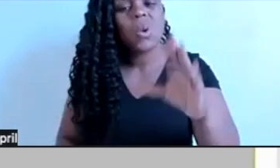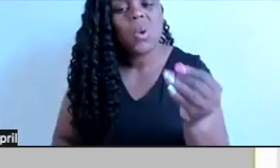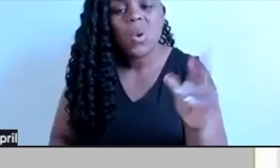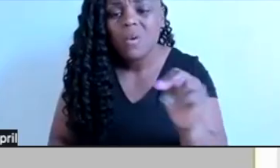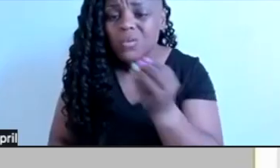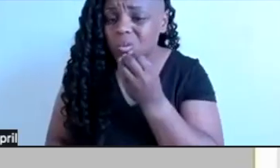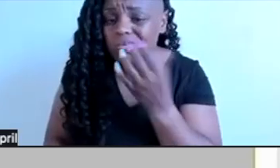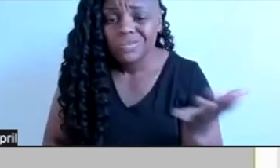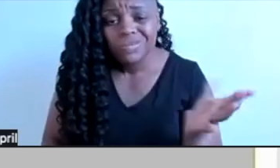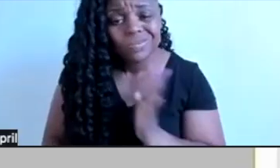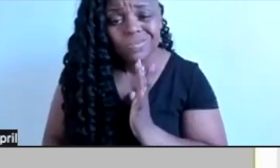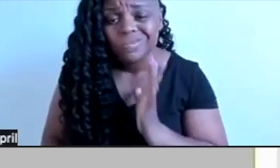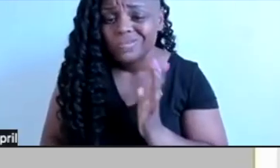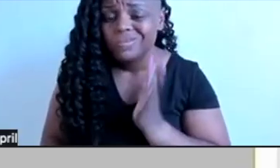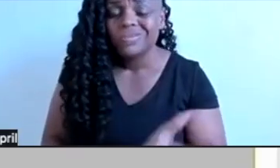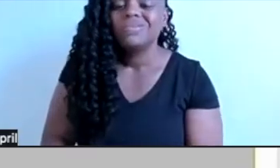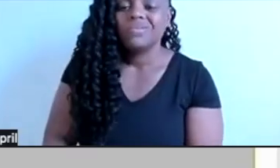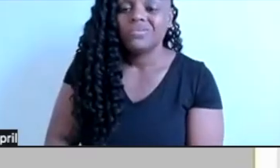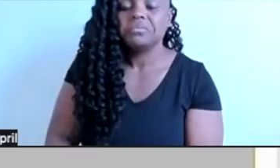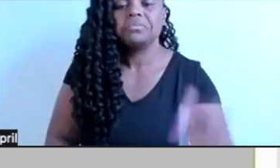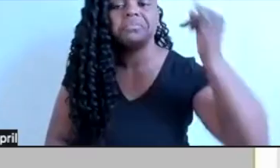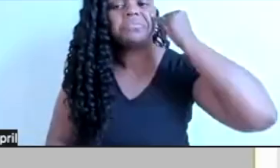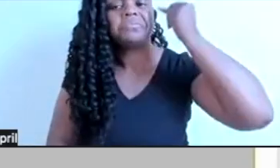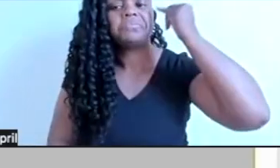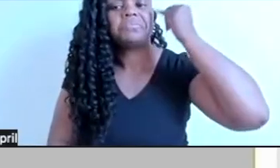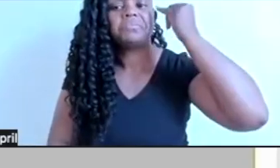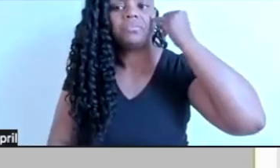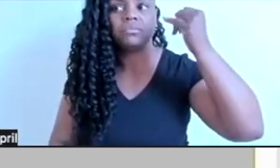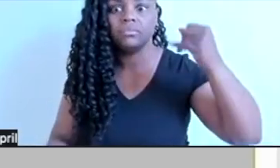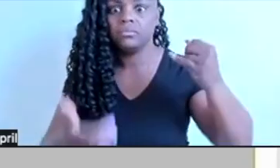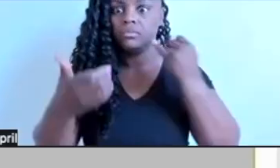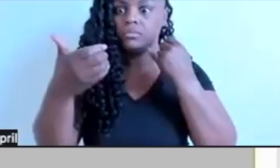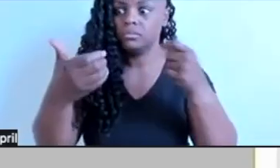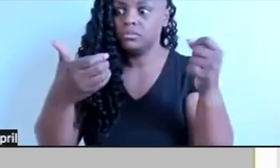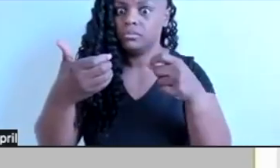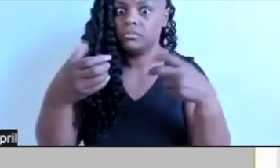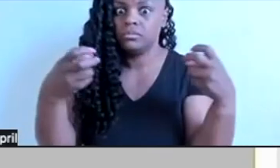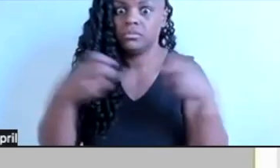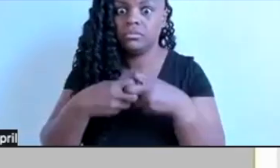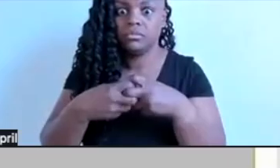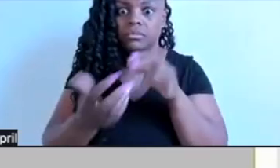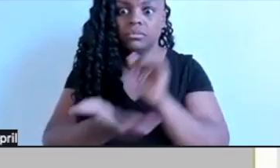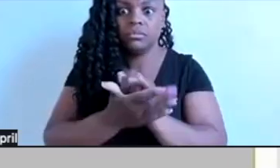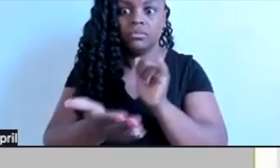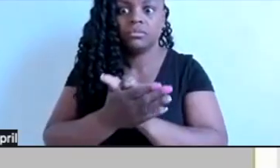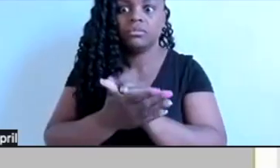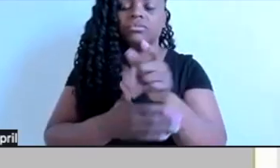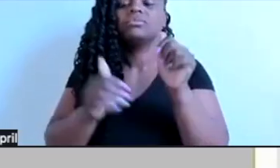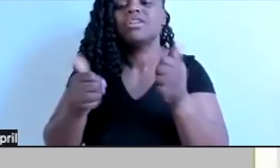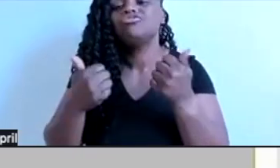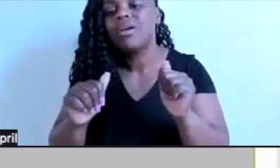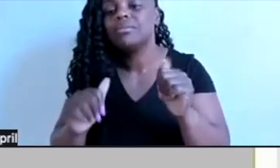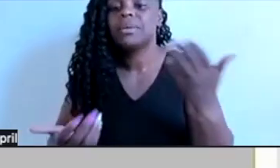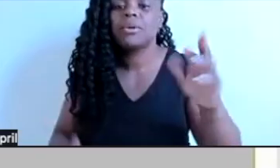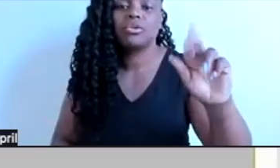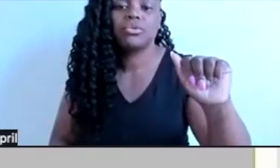your phone, a battery-operated radio will help. Last of the top 5s is a flashlight with batteries,